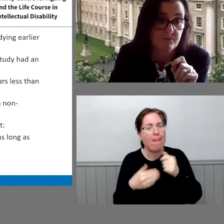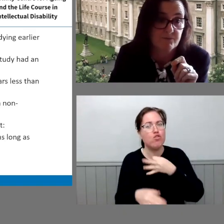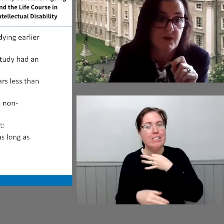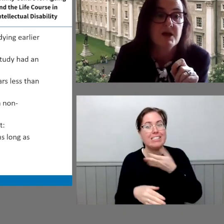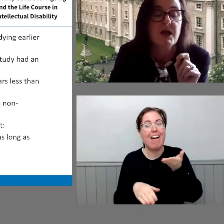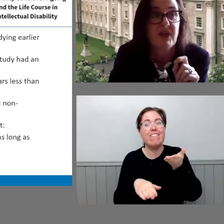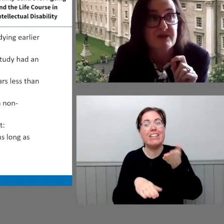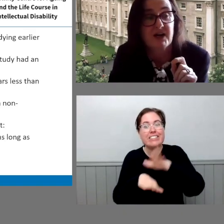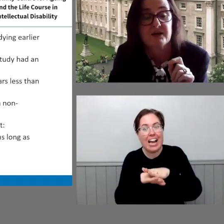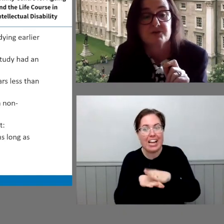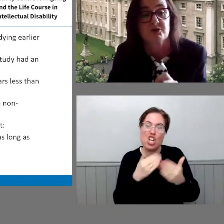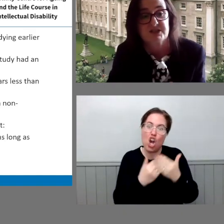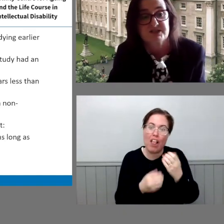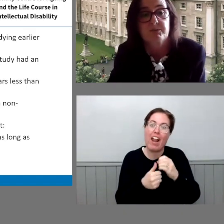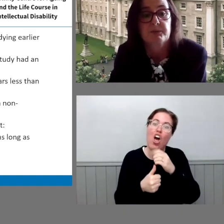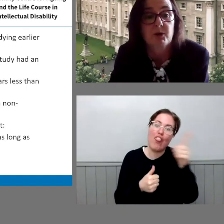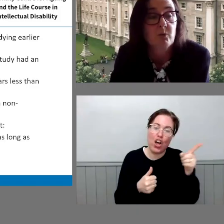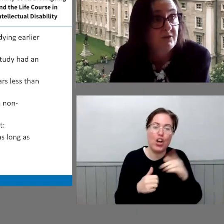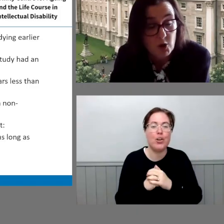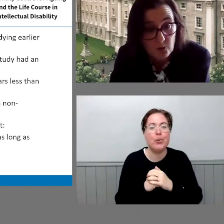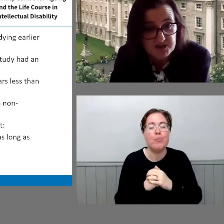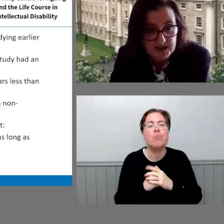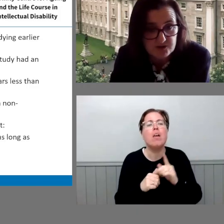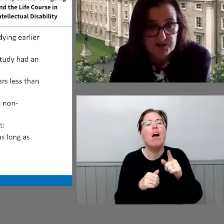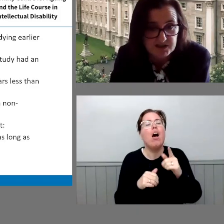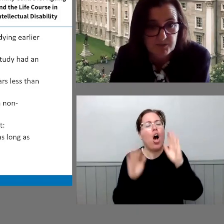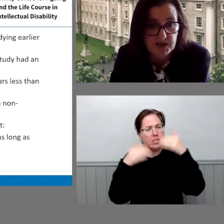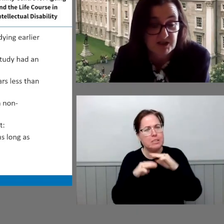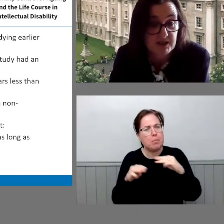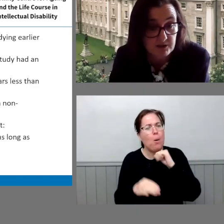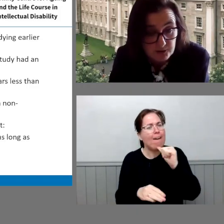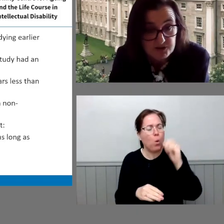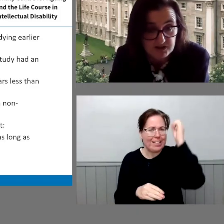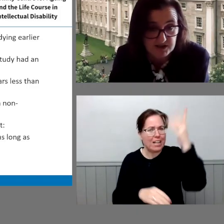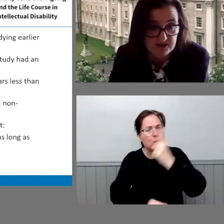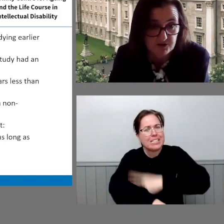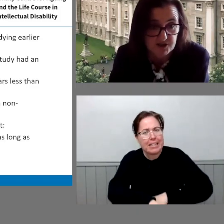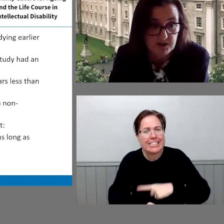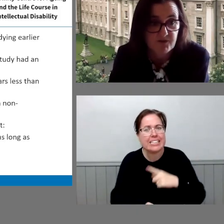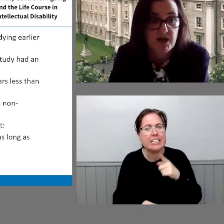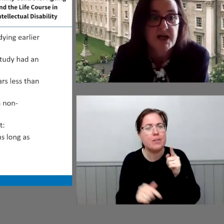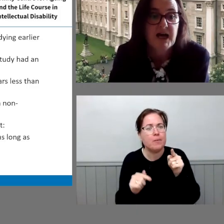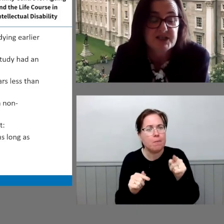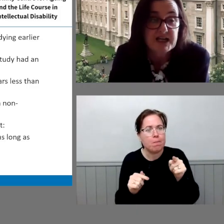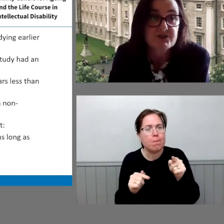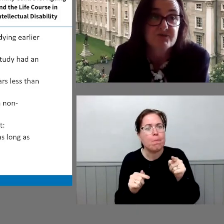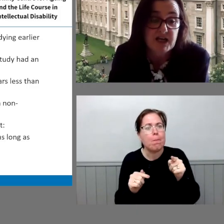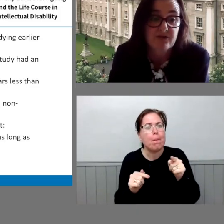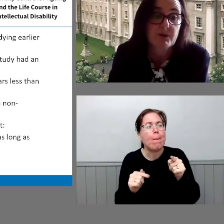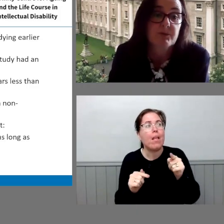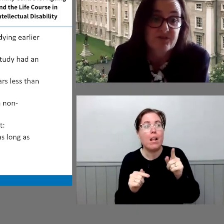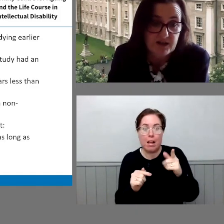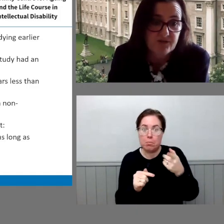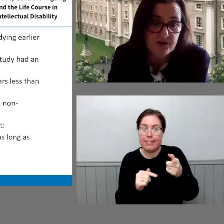population. They found autistic people with no intellectual disability included in this study had an age